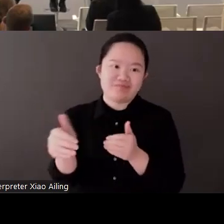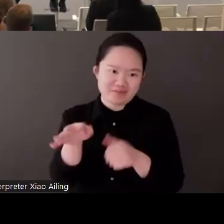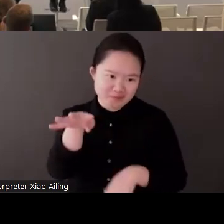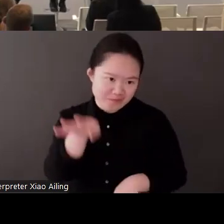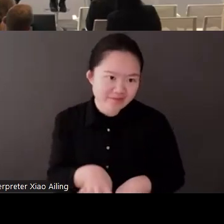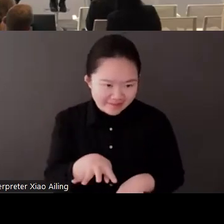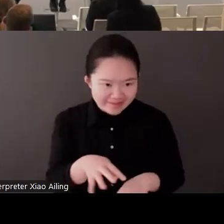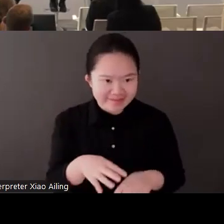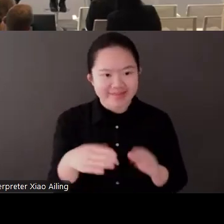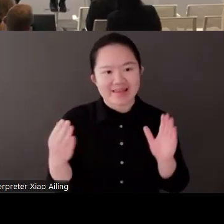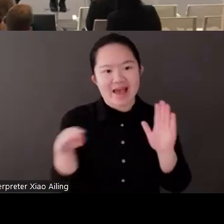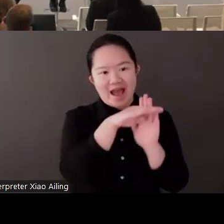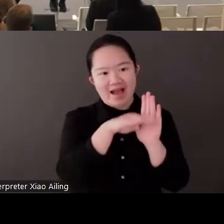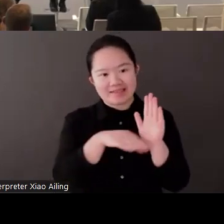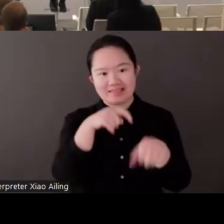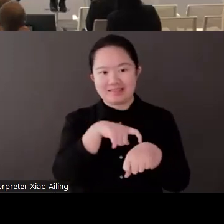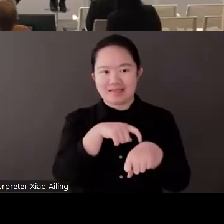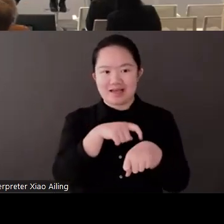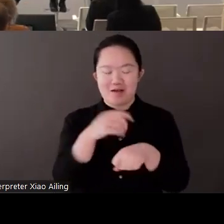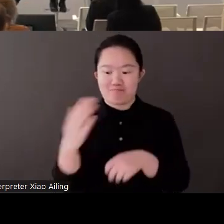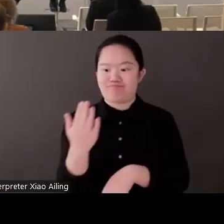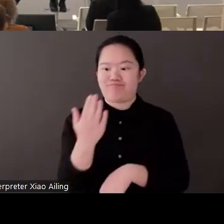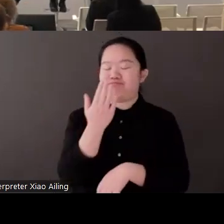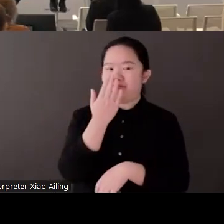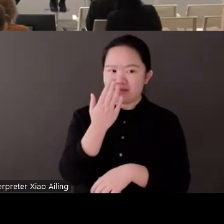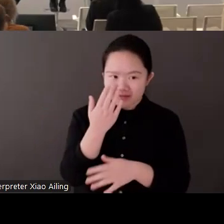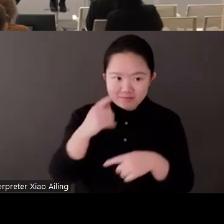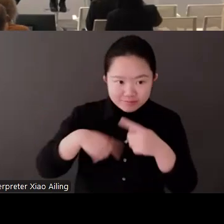and the standardization process is ongoing,